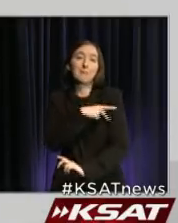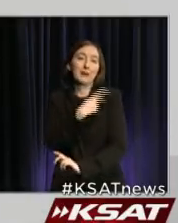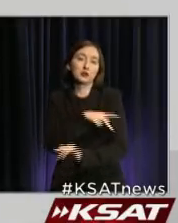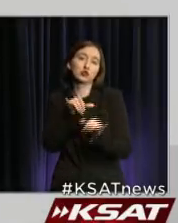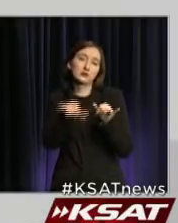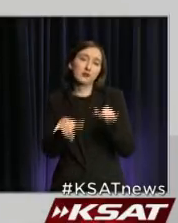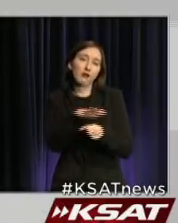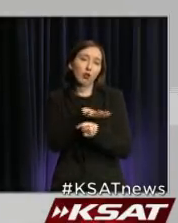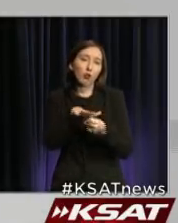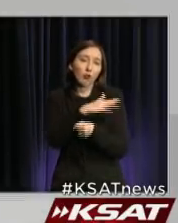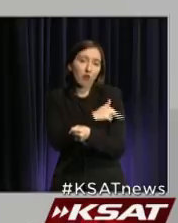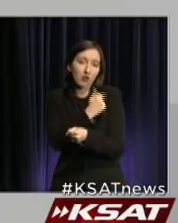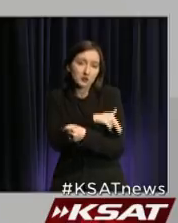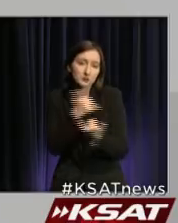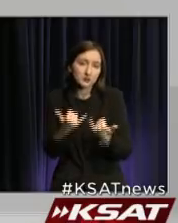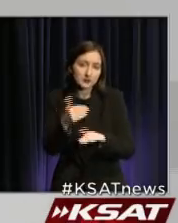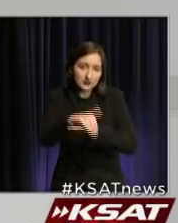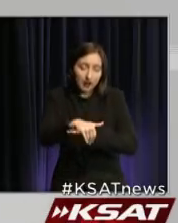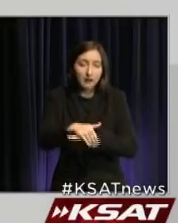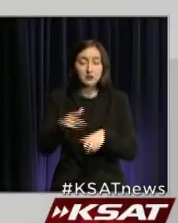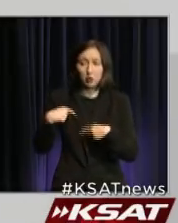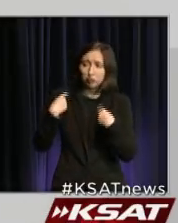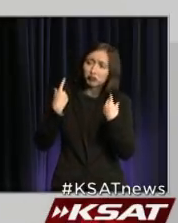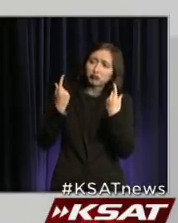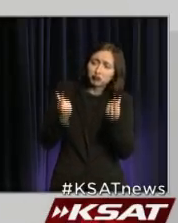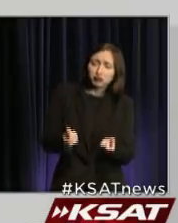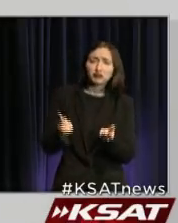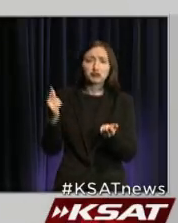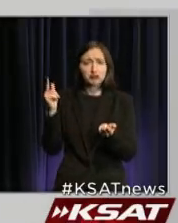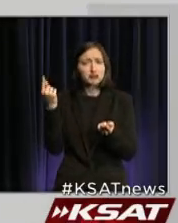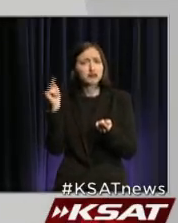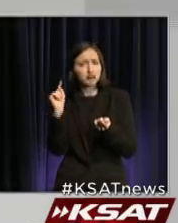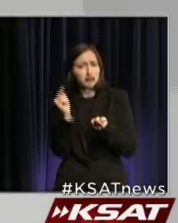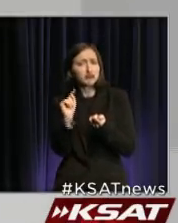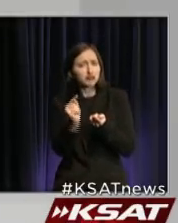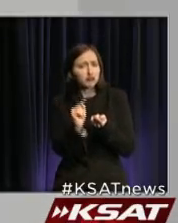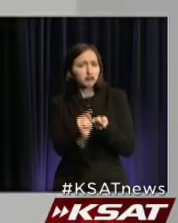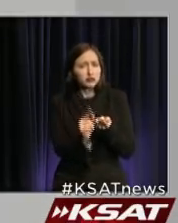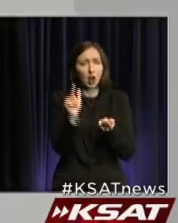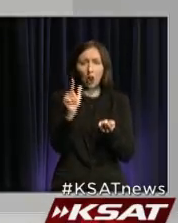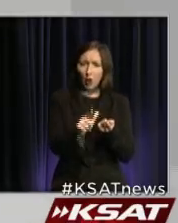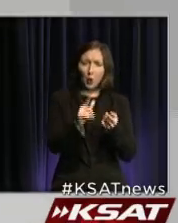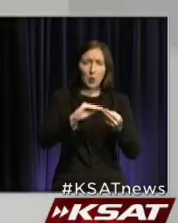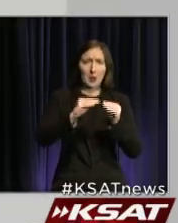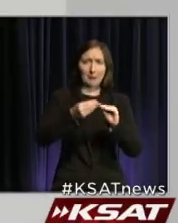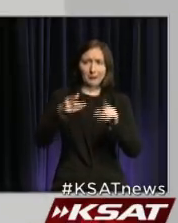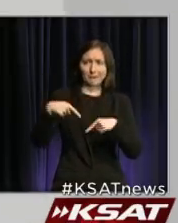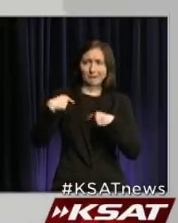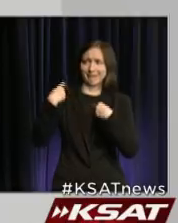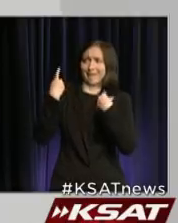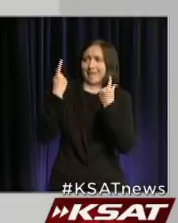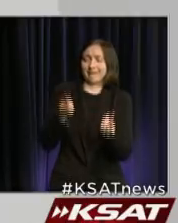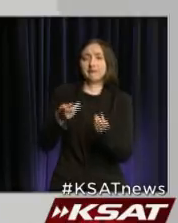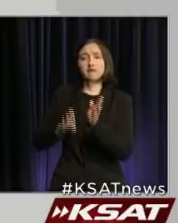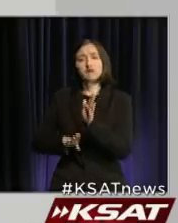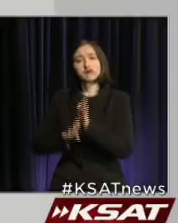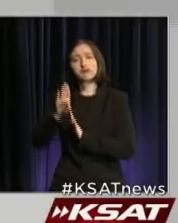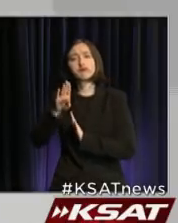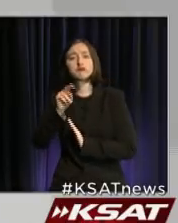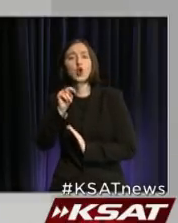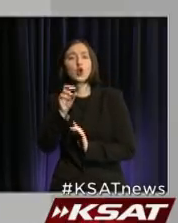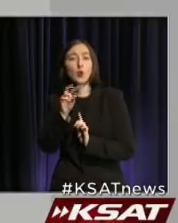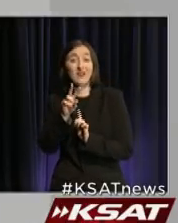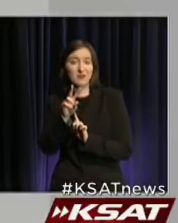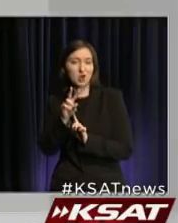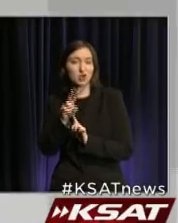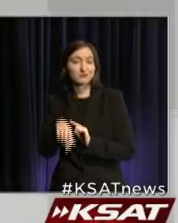tonight. That, again, remains the lowest number as it continues to tick down since we've seen the surge in early November.